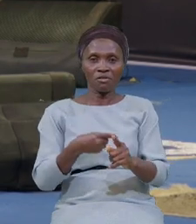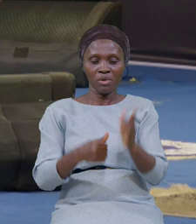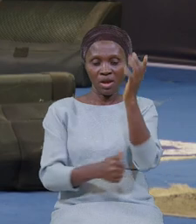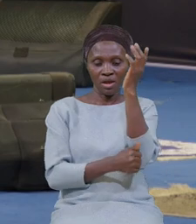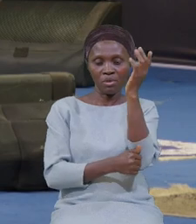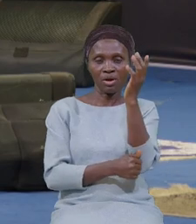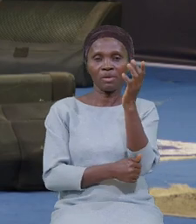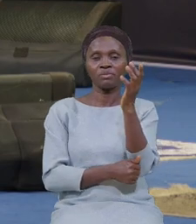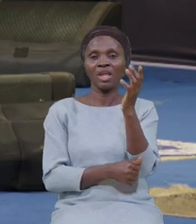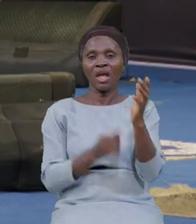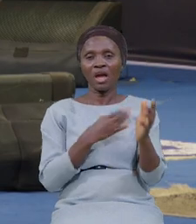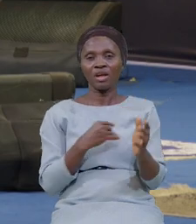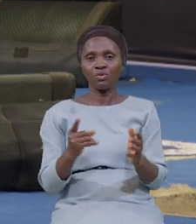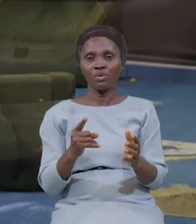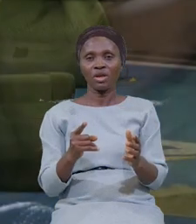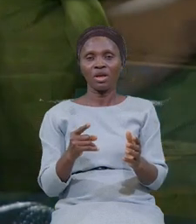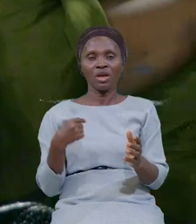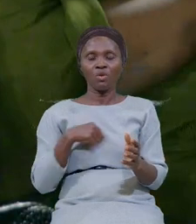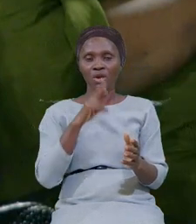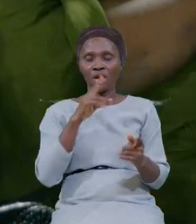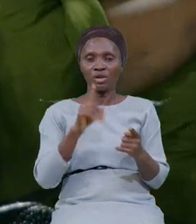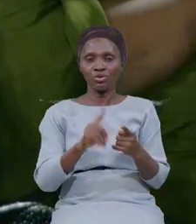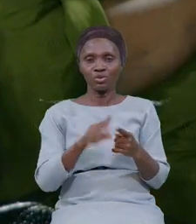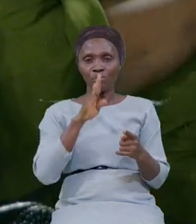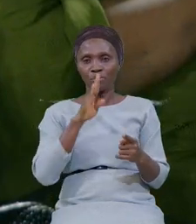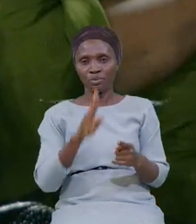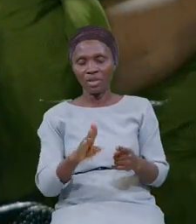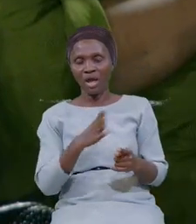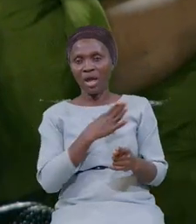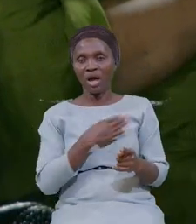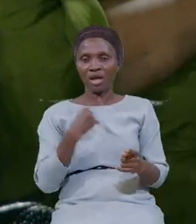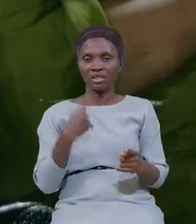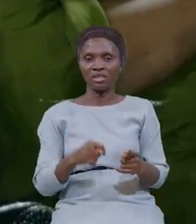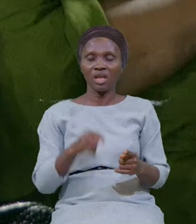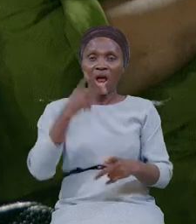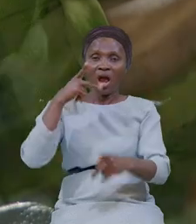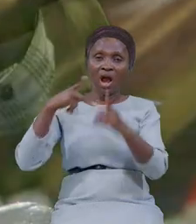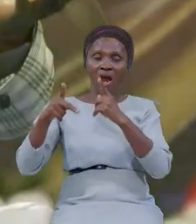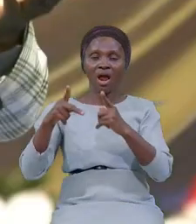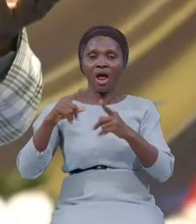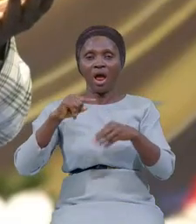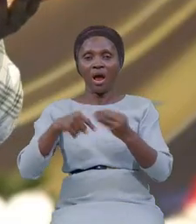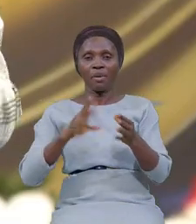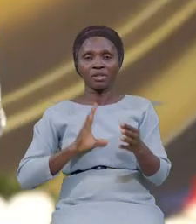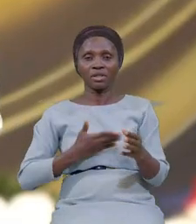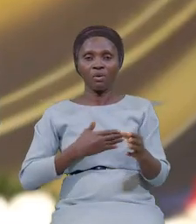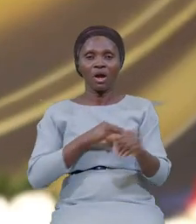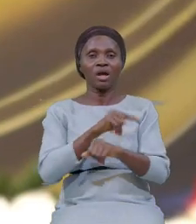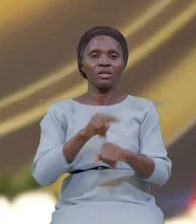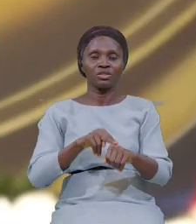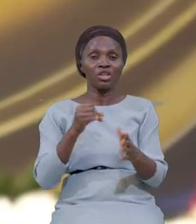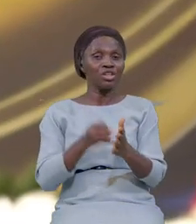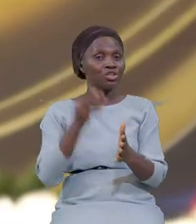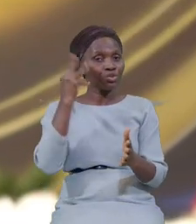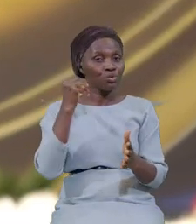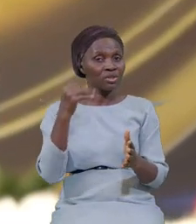we're supposed to be and the prophecy concerning our nation. It was the mother that did that.